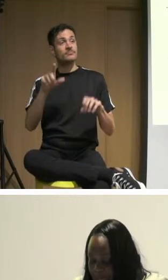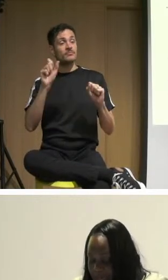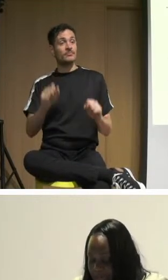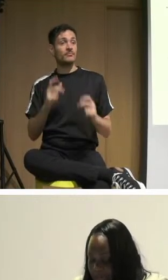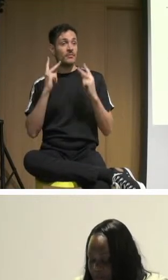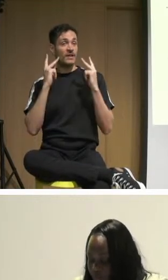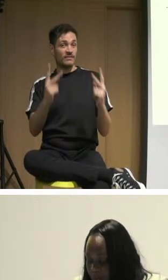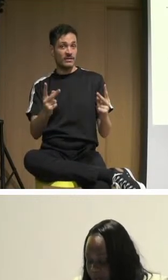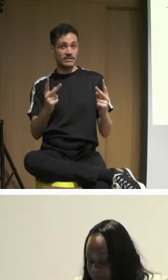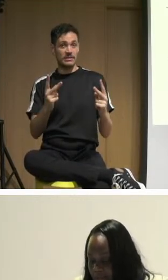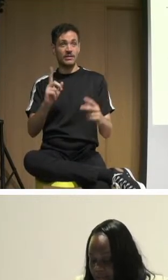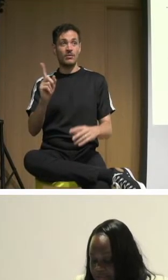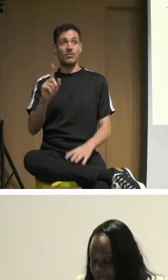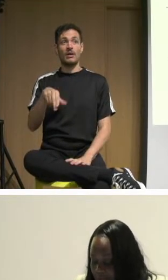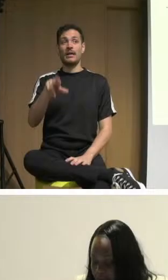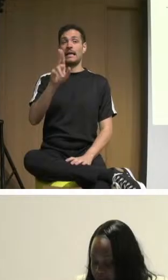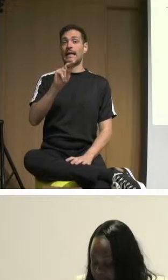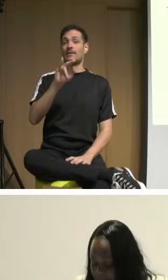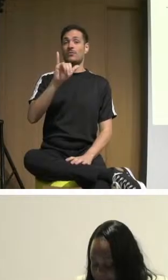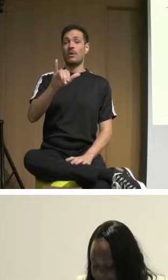website at